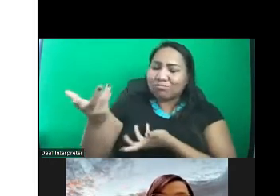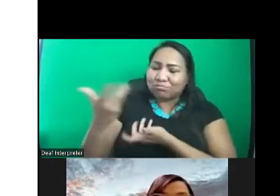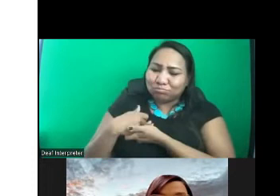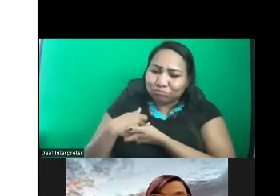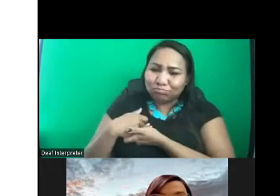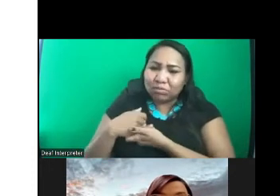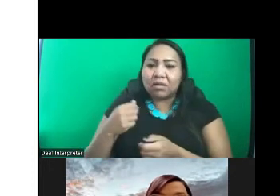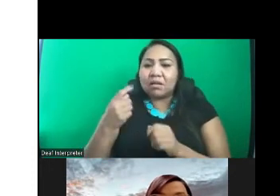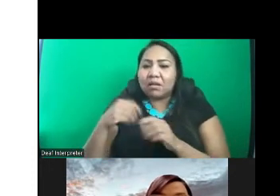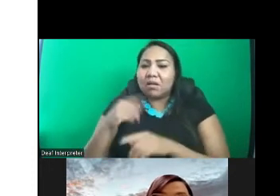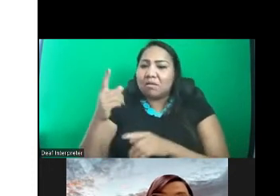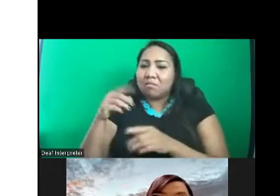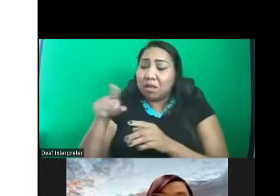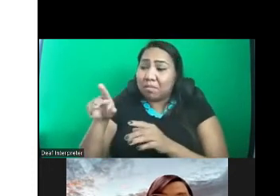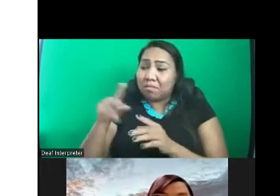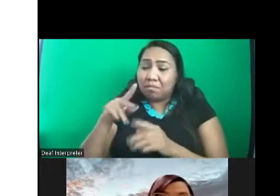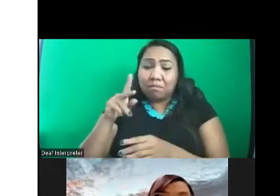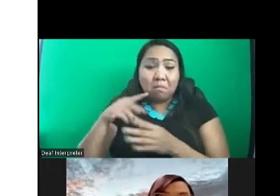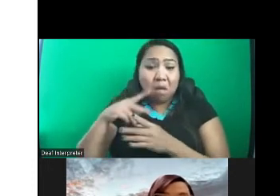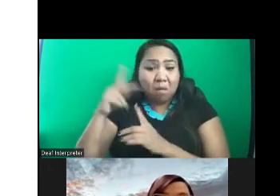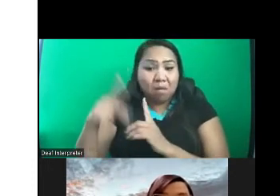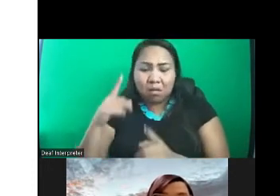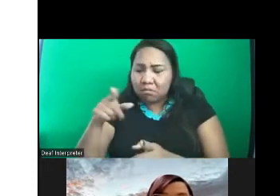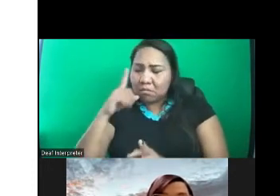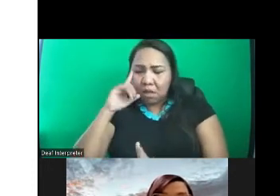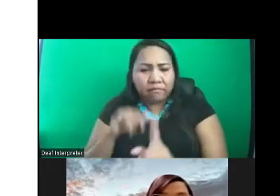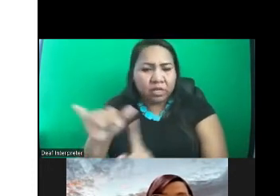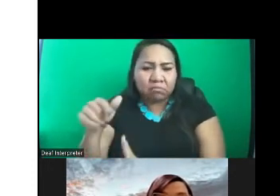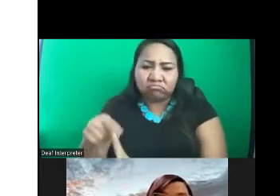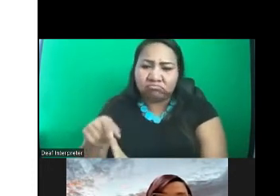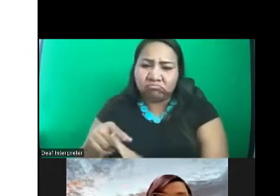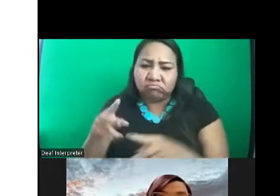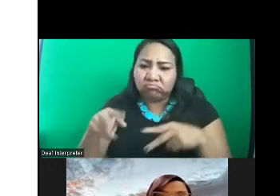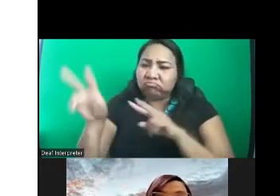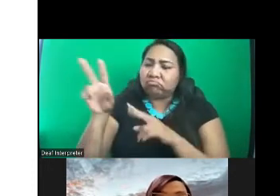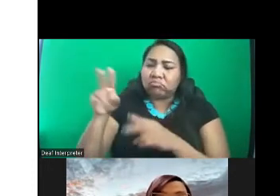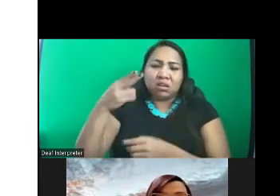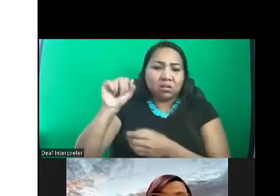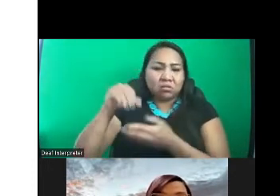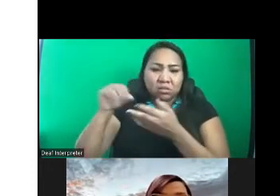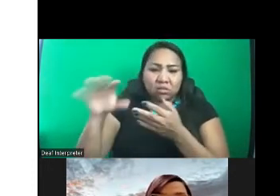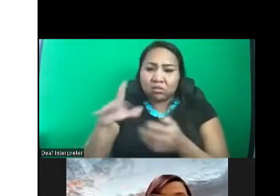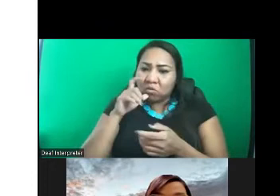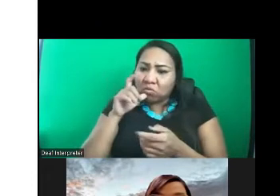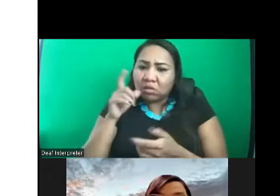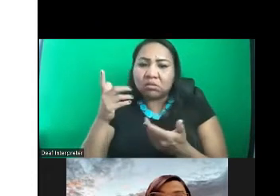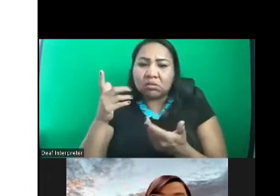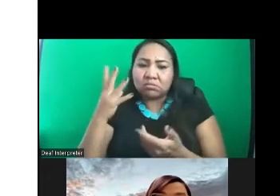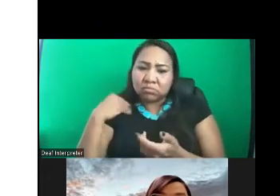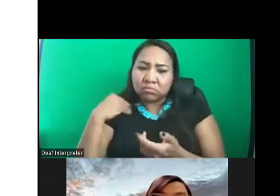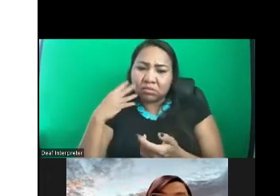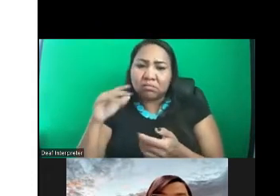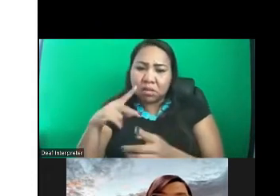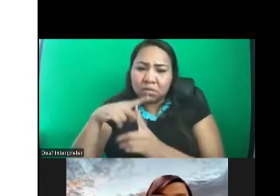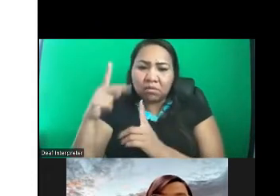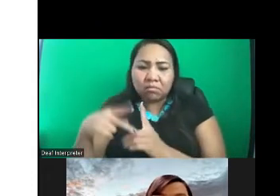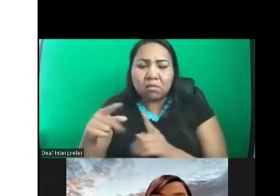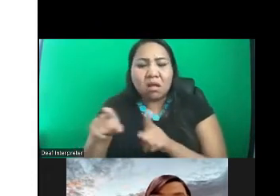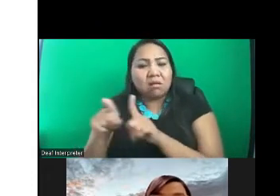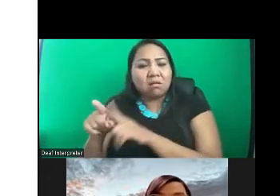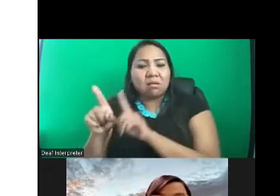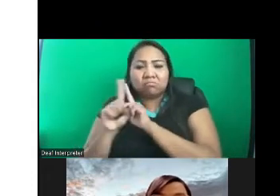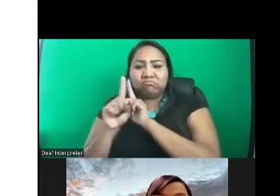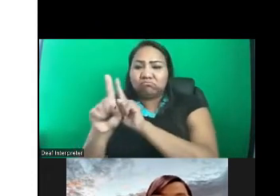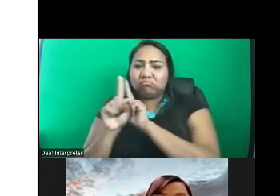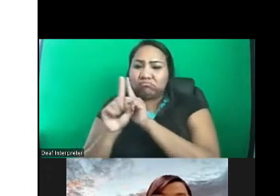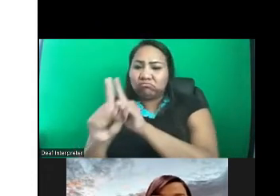be forever going. They look up to these high school students who have who are undergoing this program as mentors to them. So it's a really